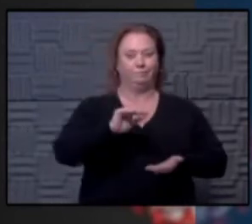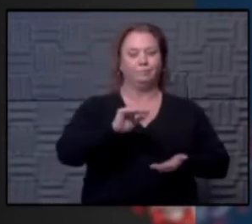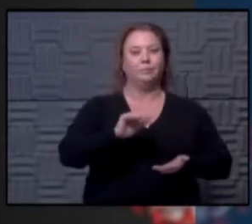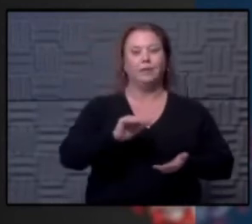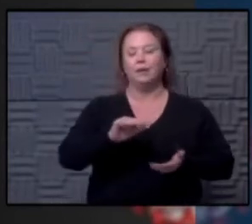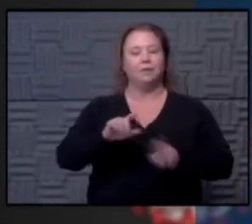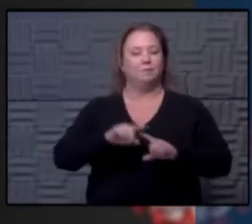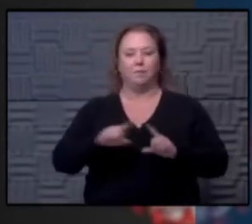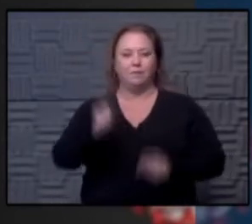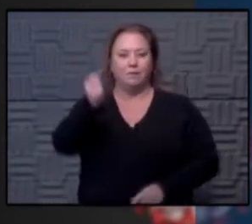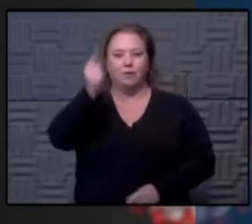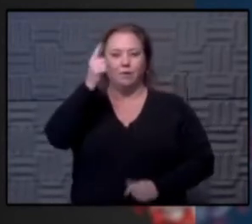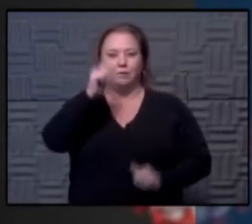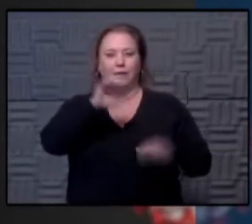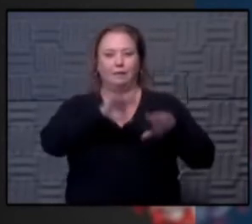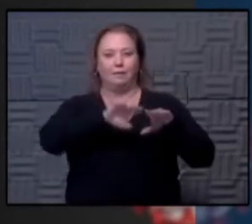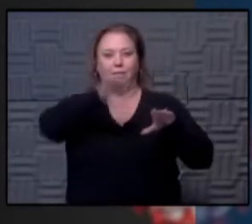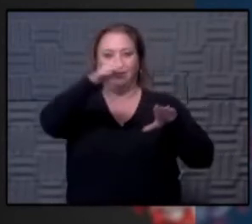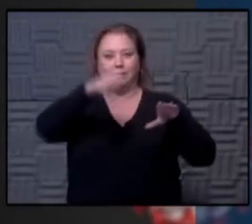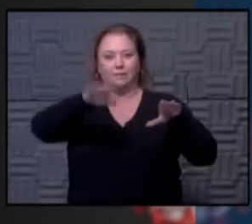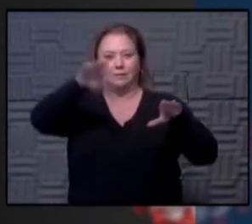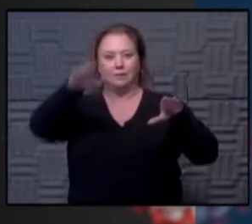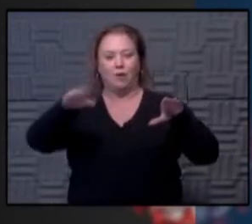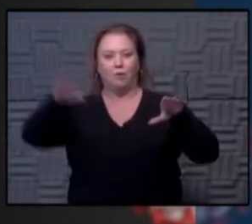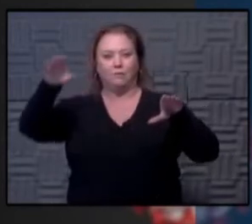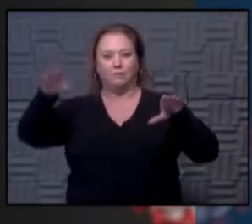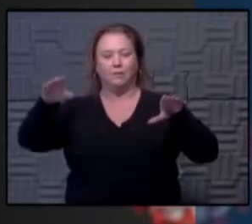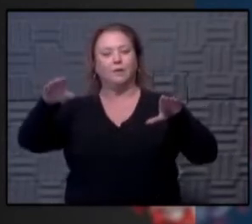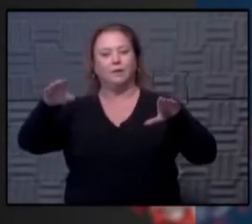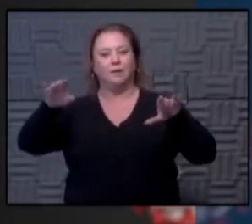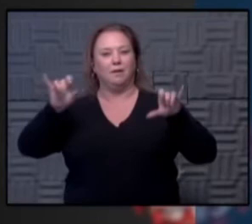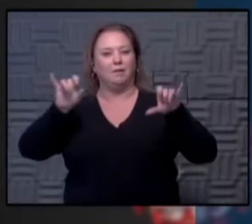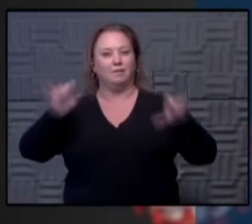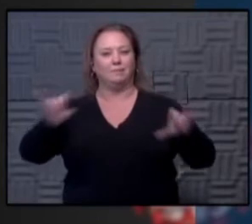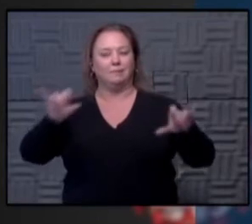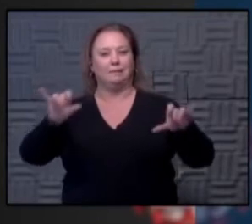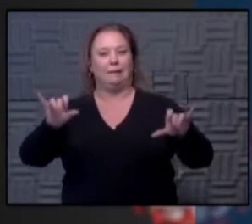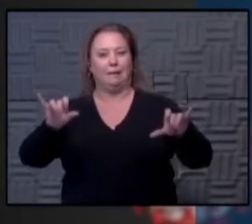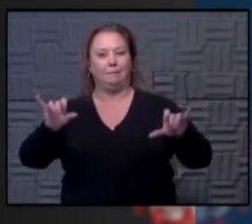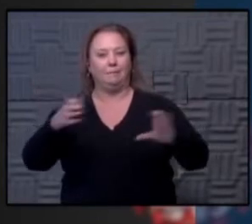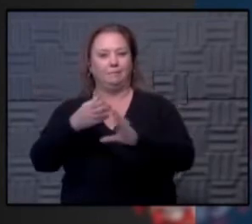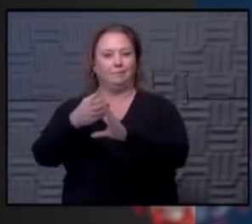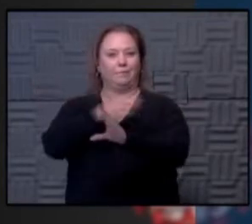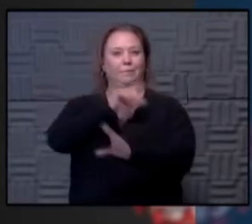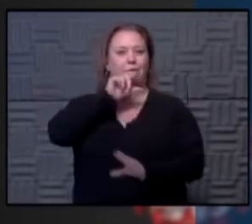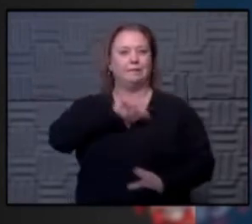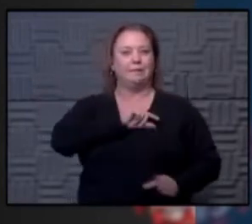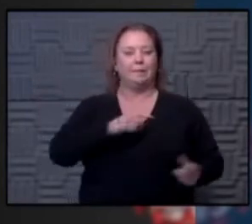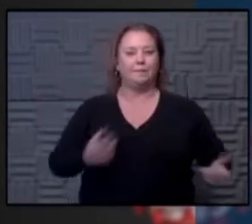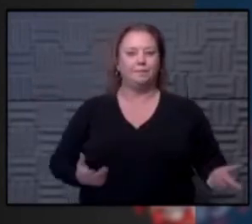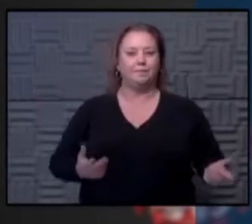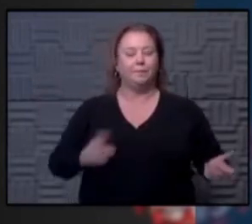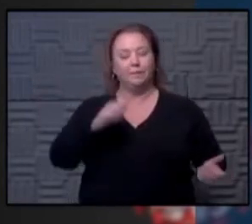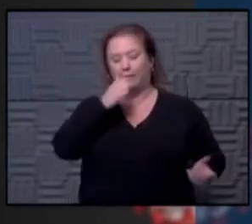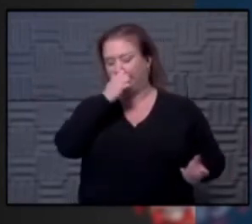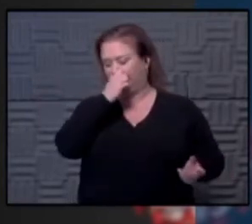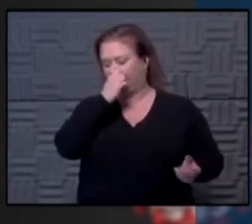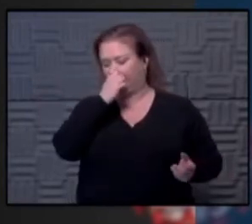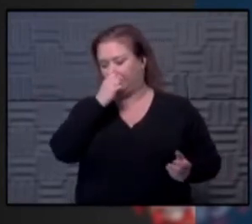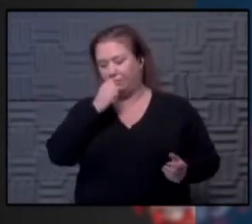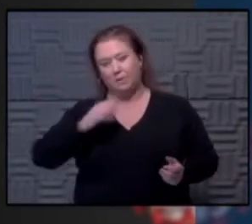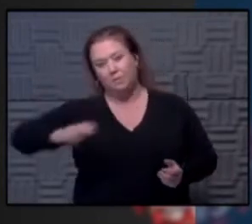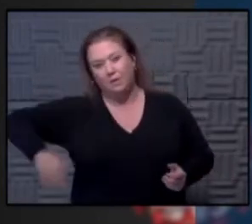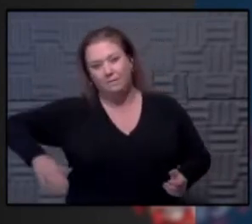The slope of those lines is no different now than it was before Thanksgiving. And we really have yet to enter the